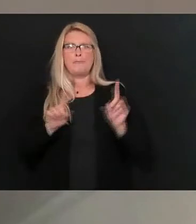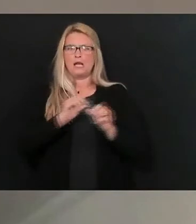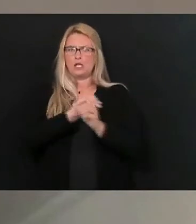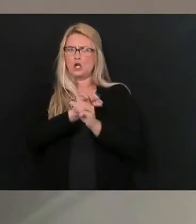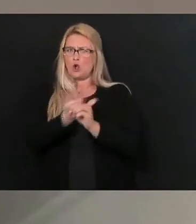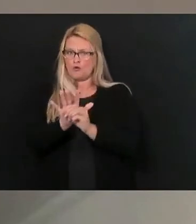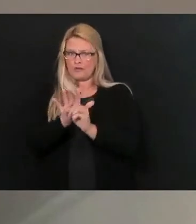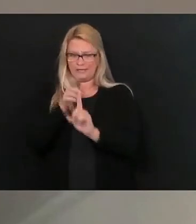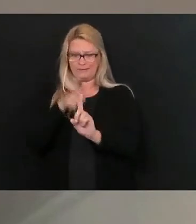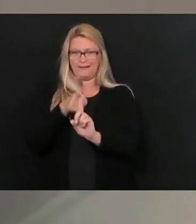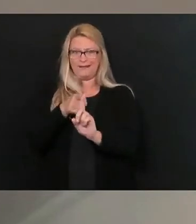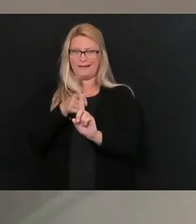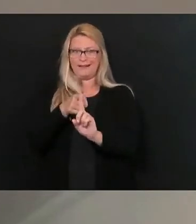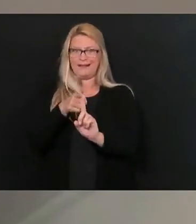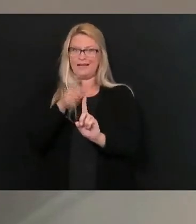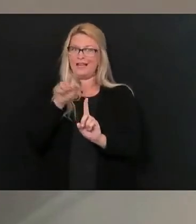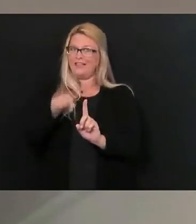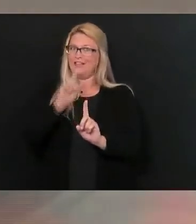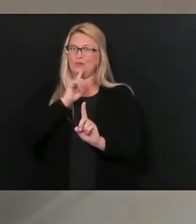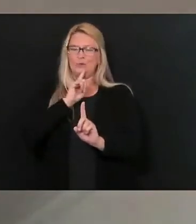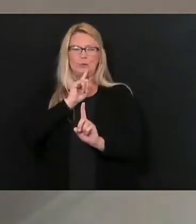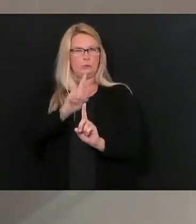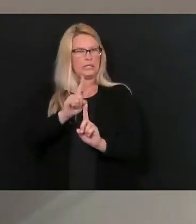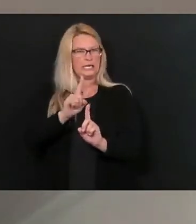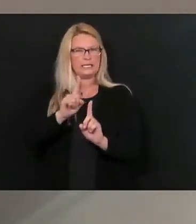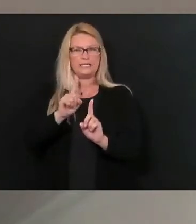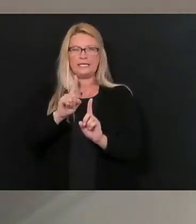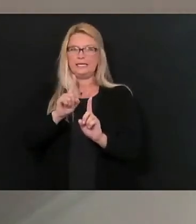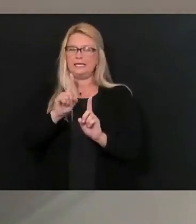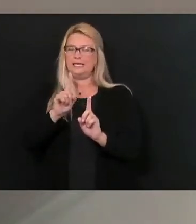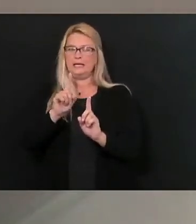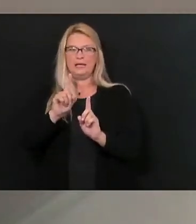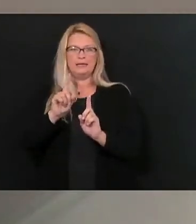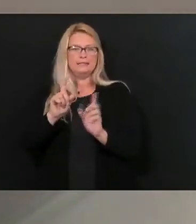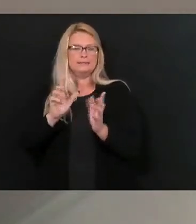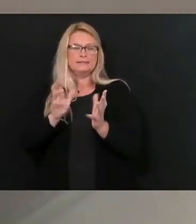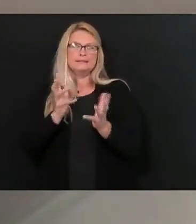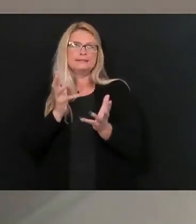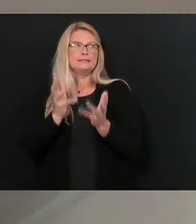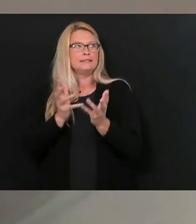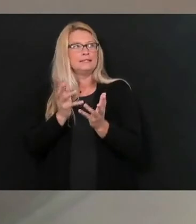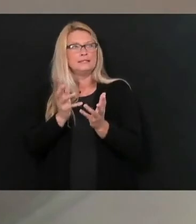very ubiquitous, is a very common sort of,